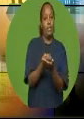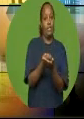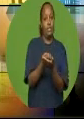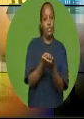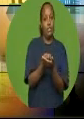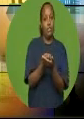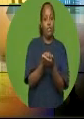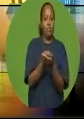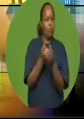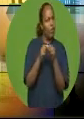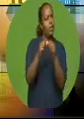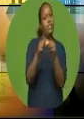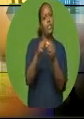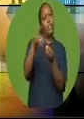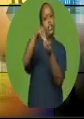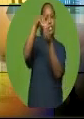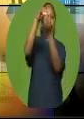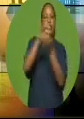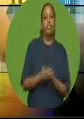economics is currently increasing.